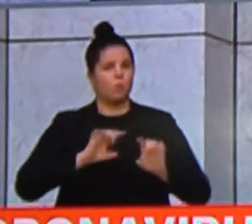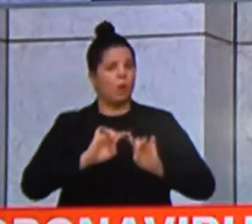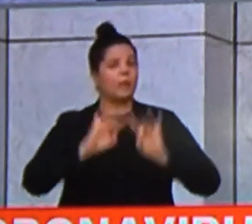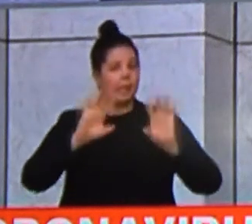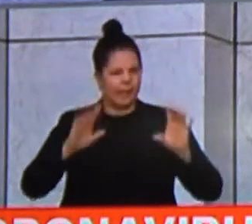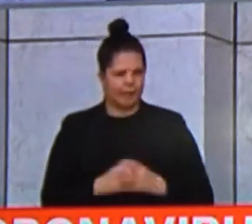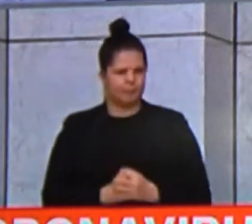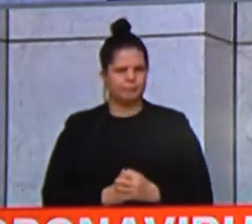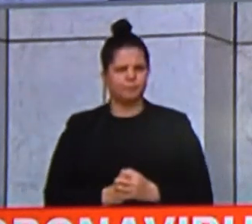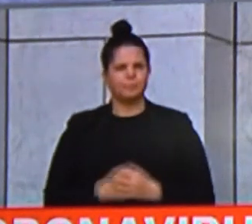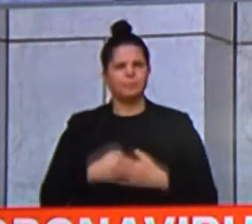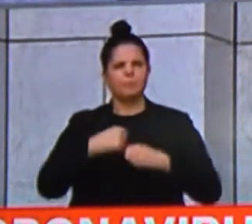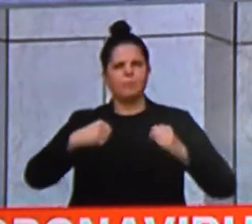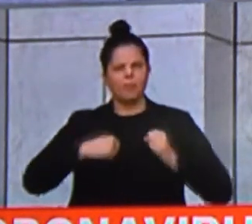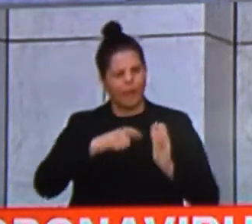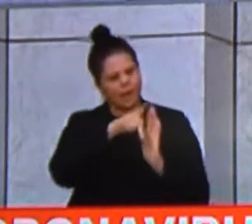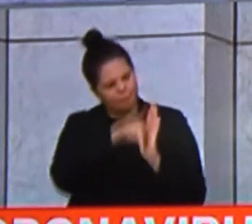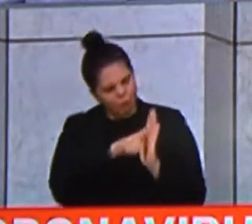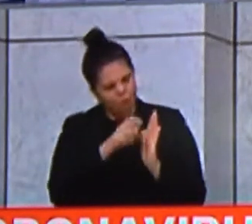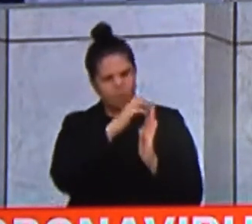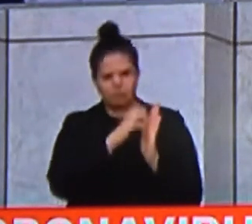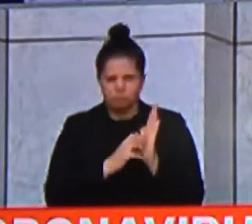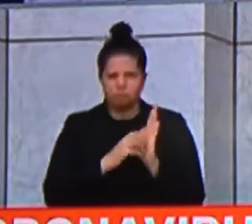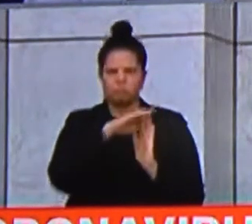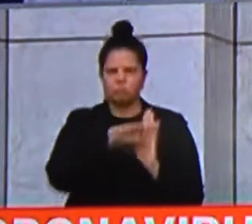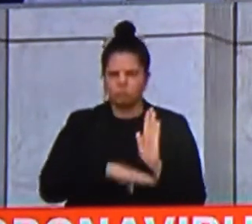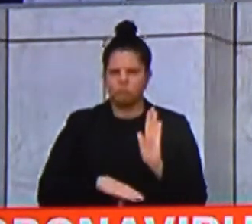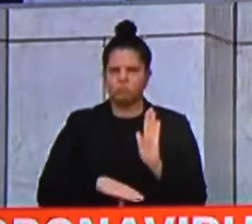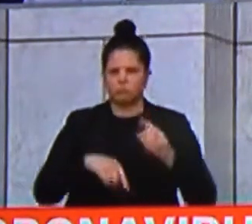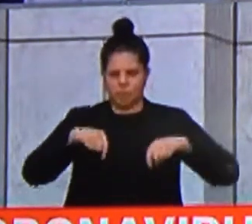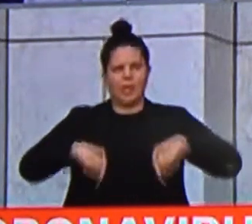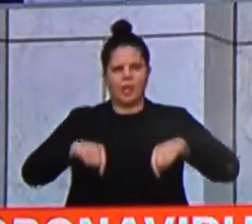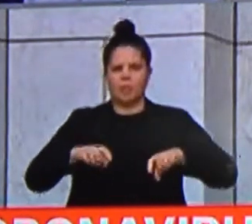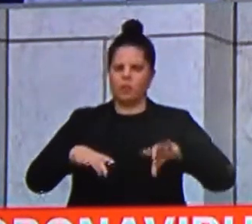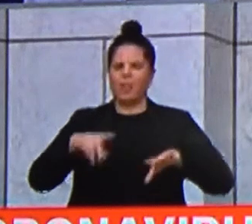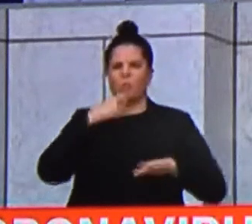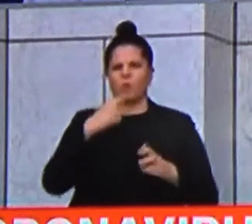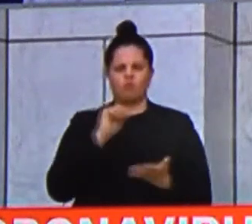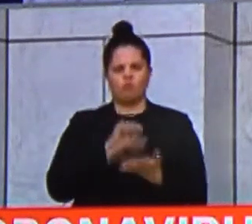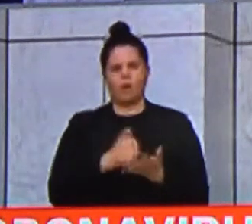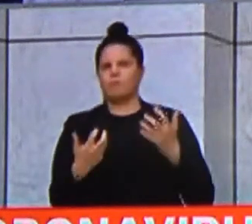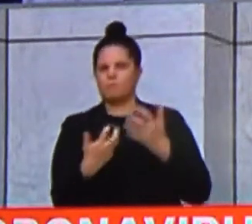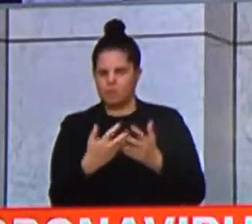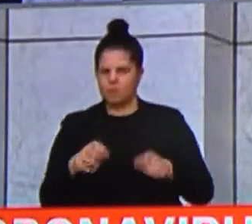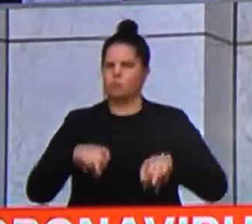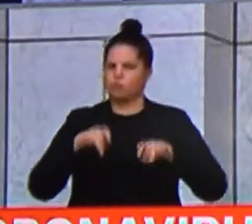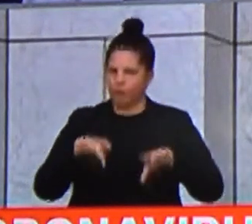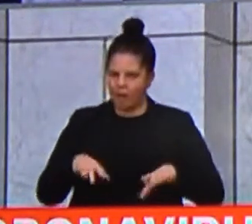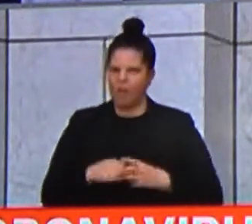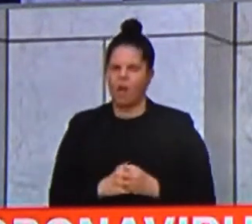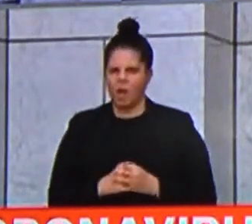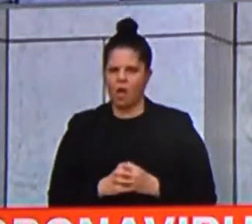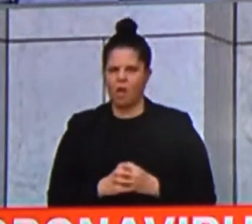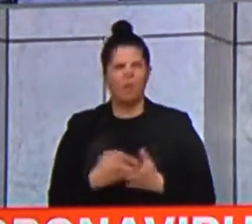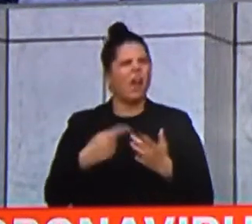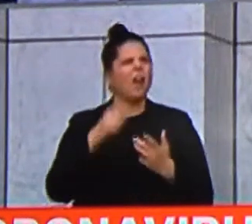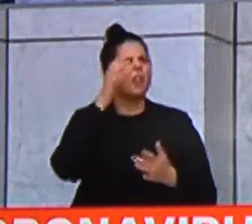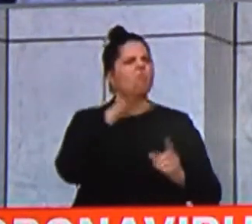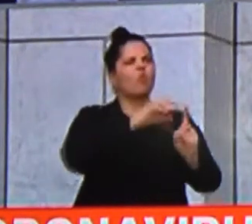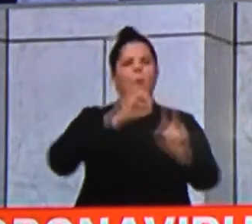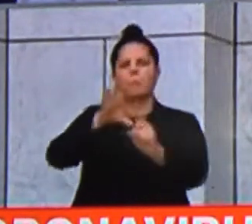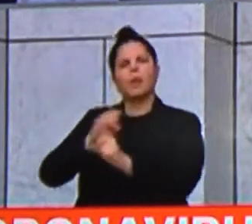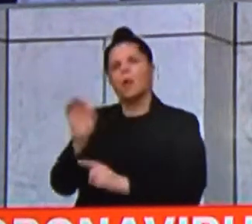think that's fair on Australians. I think it's important that we continue to work through that detail. Treasury is meeting as we speak. They met all yesterday, all